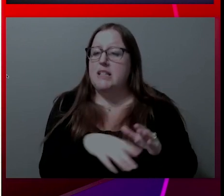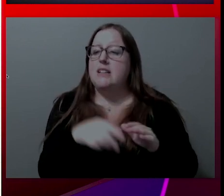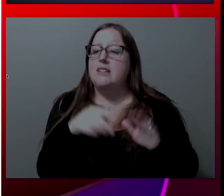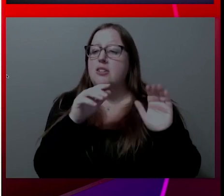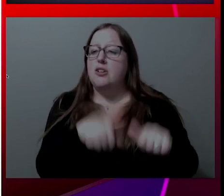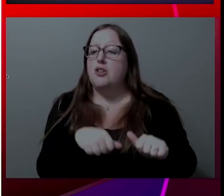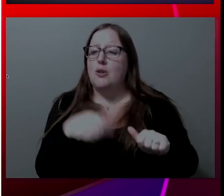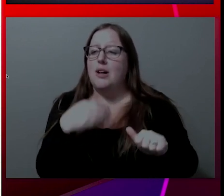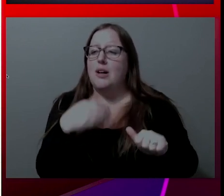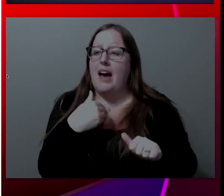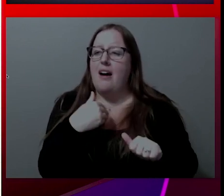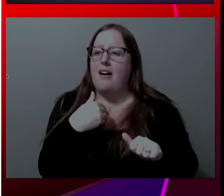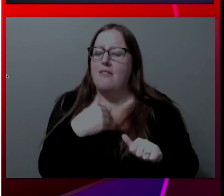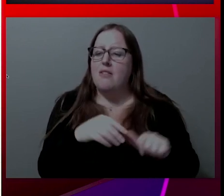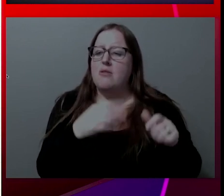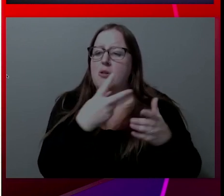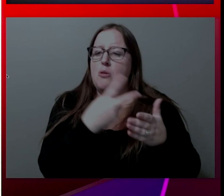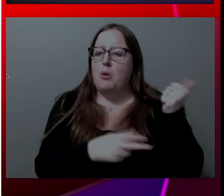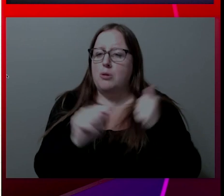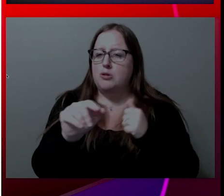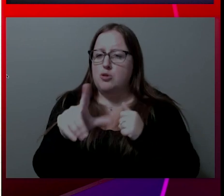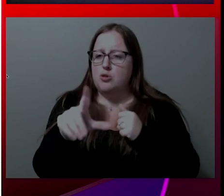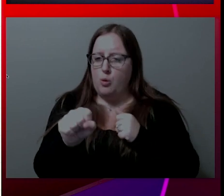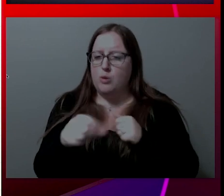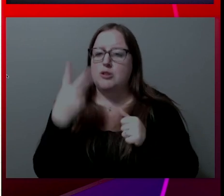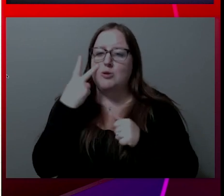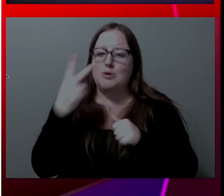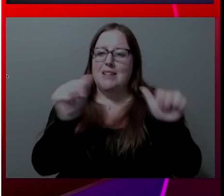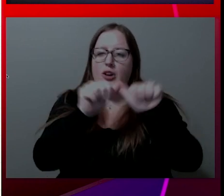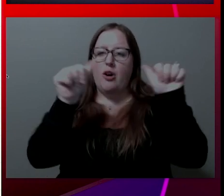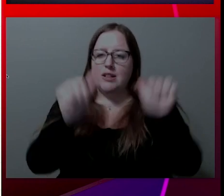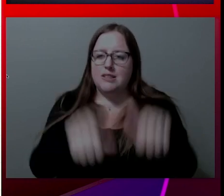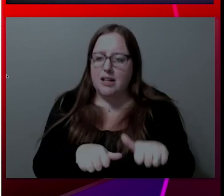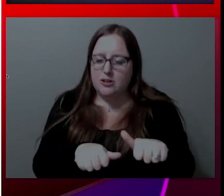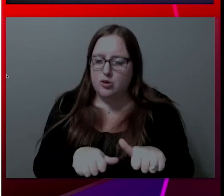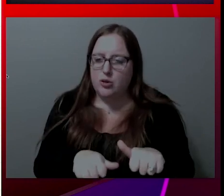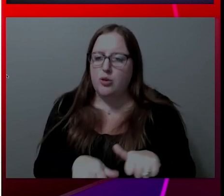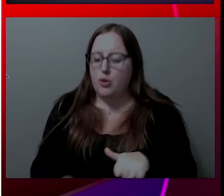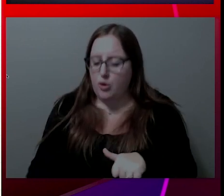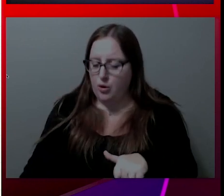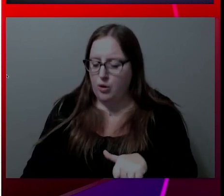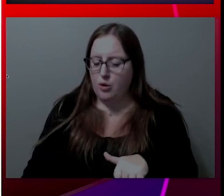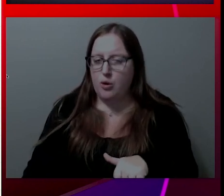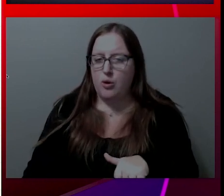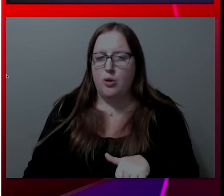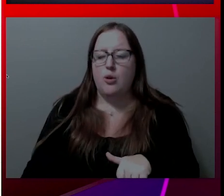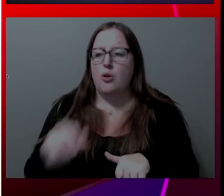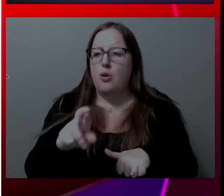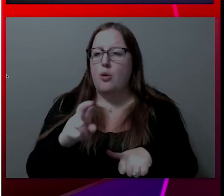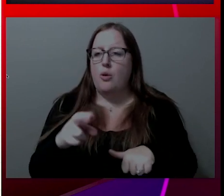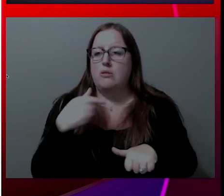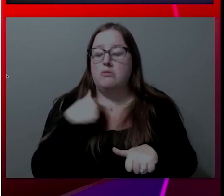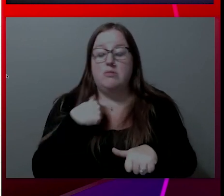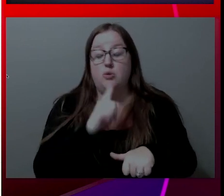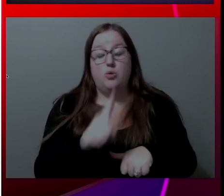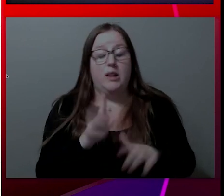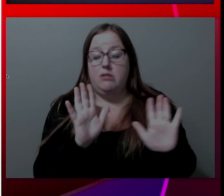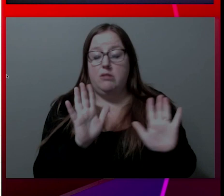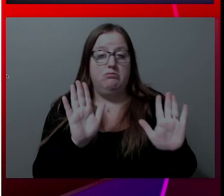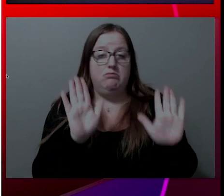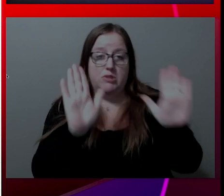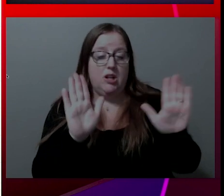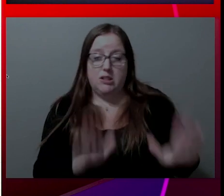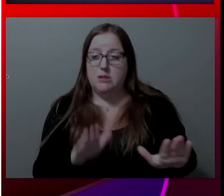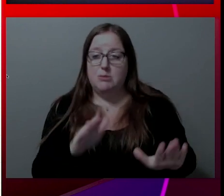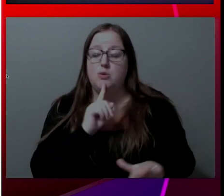bolting on AWS tools to reach the architecture Correct. or the time limit you want to have in the API. I mean, this is great. It's a